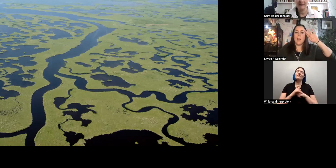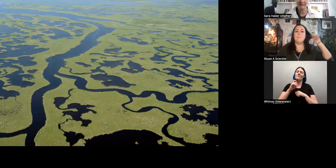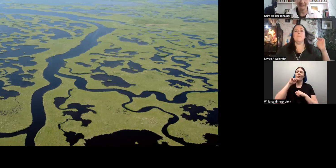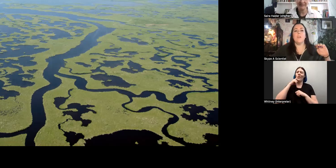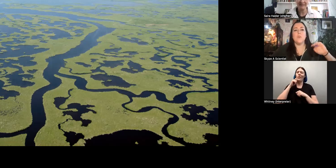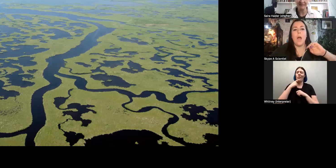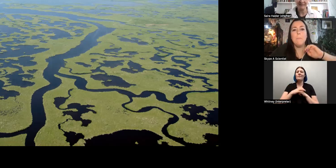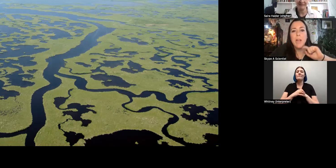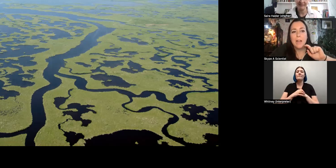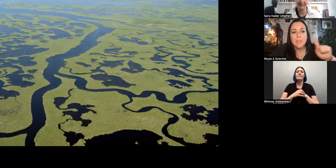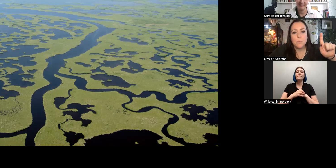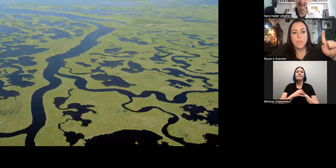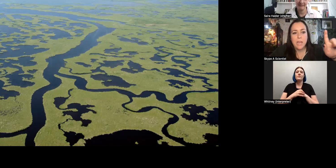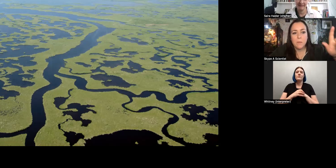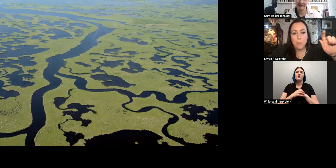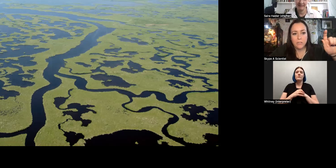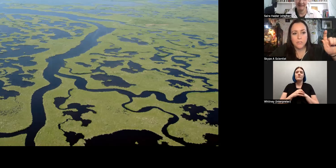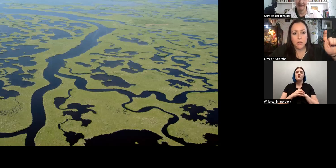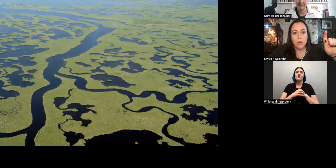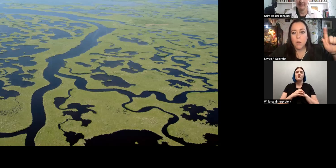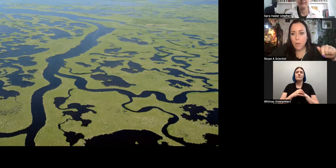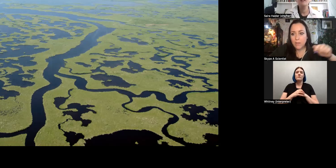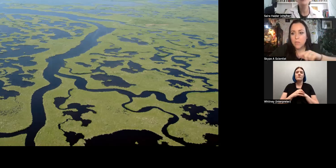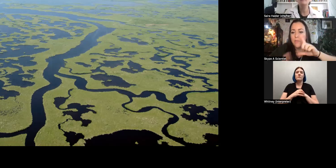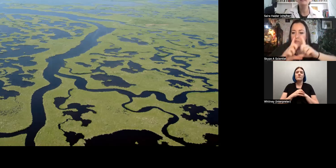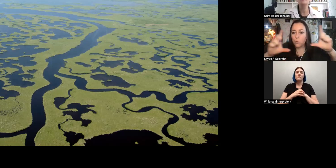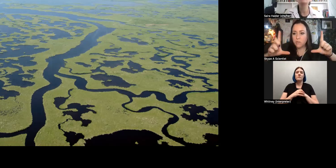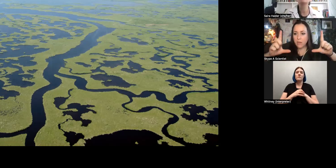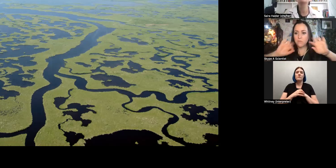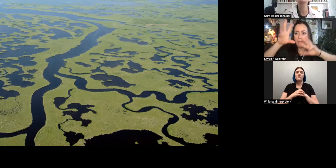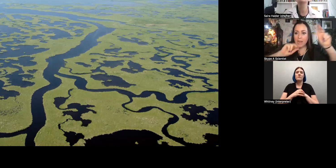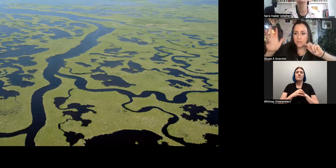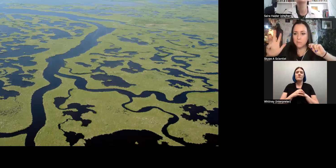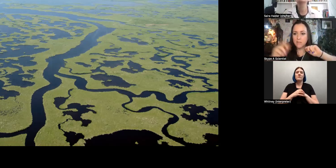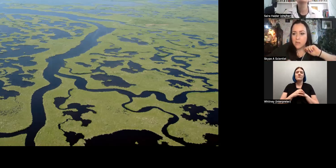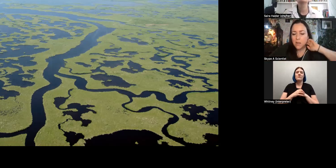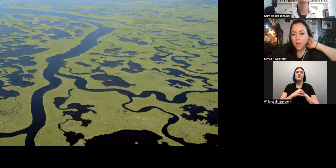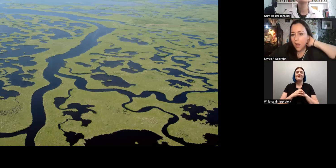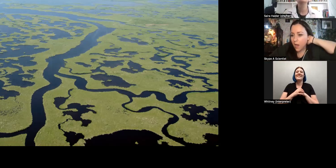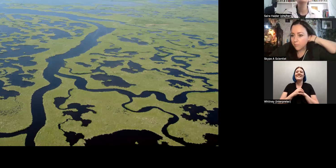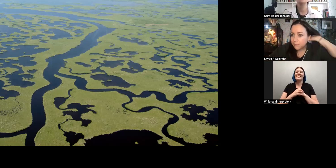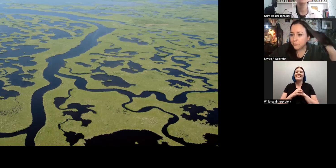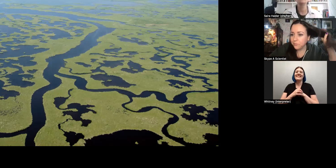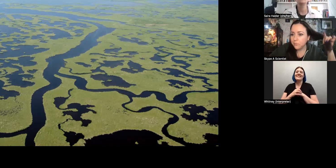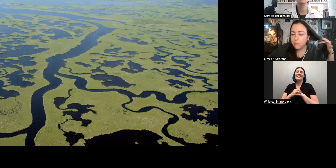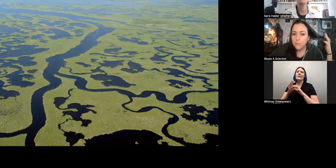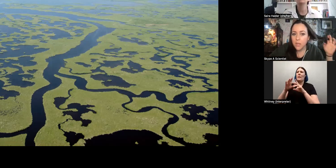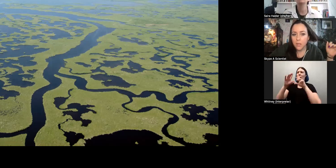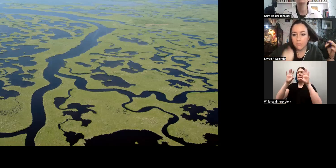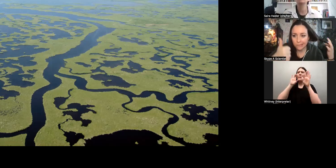good. So I'm going to ask that we take the picture away so that there's more space for the hands to be seen. Yes.